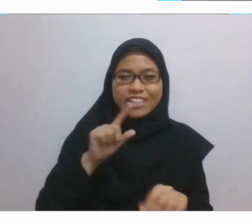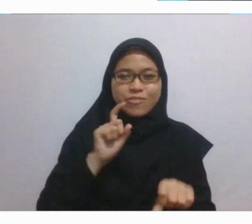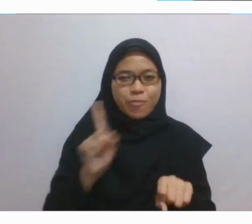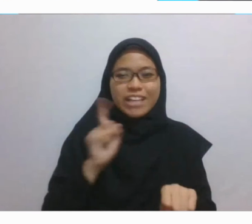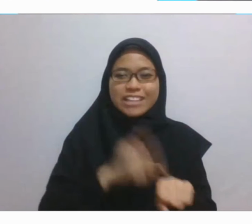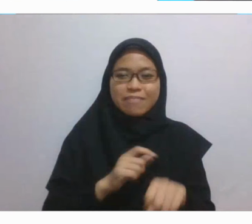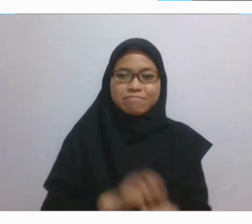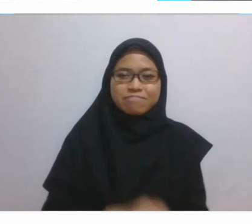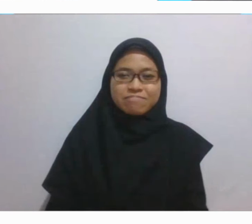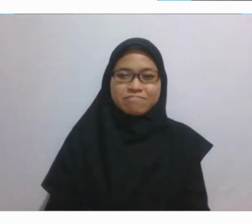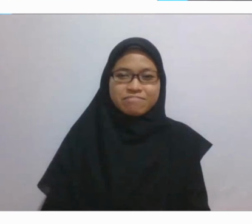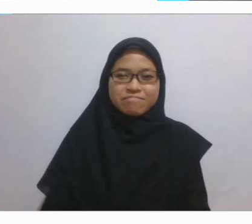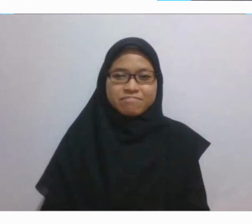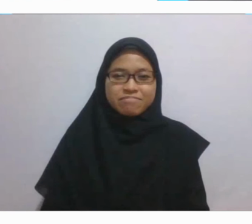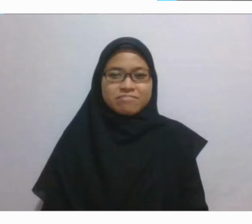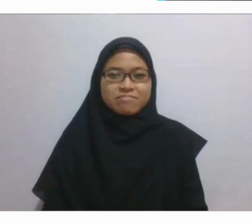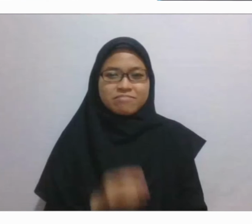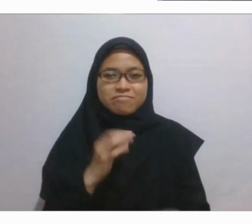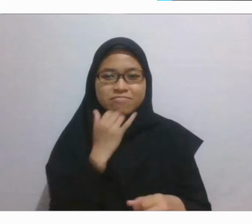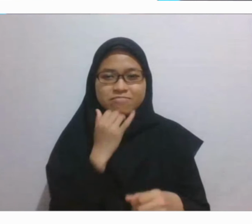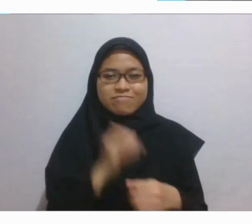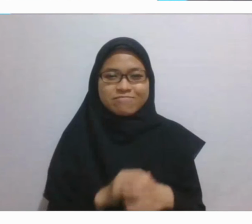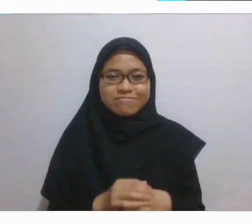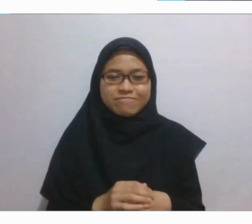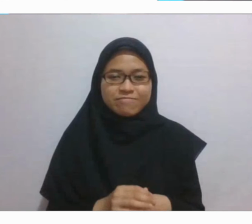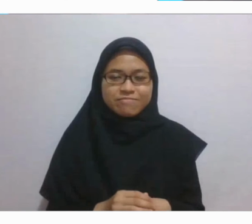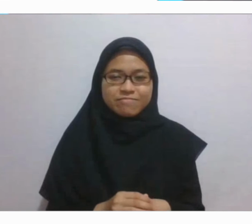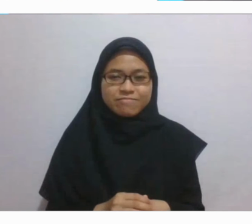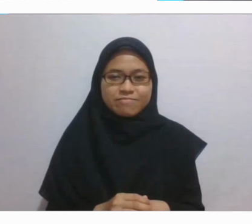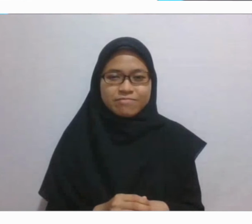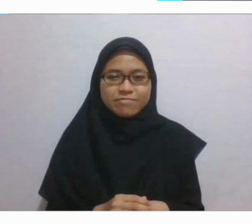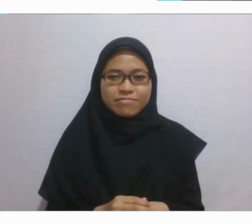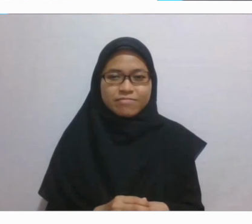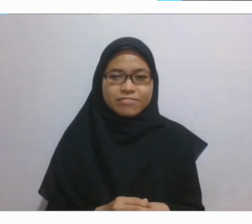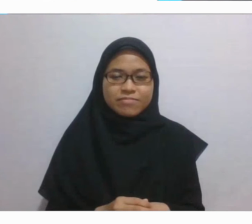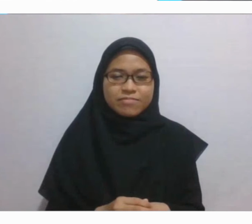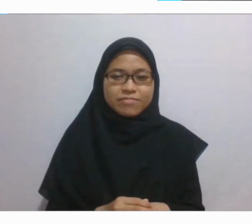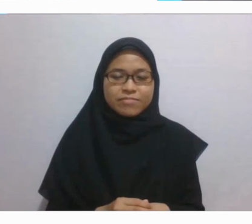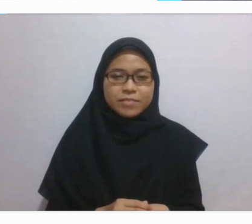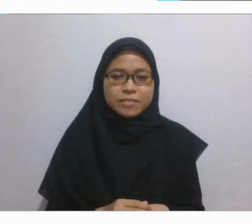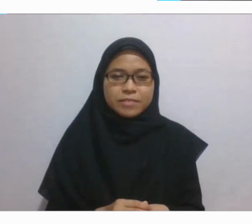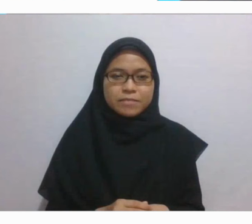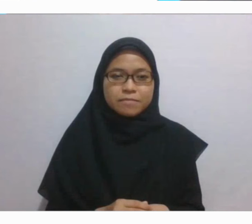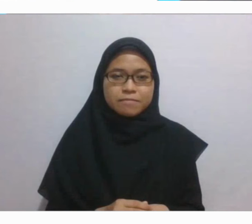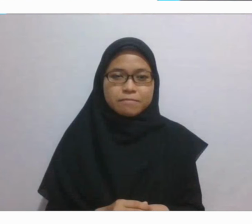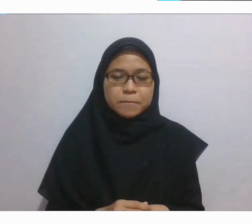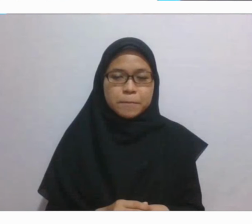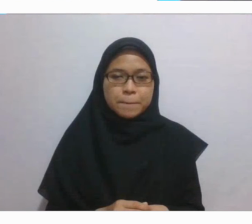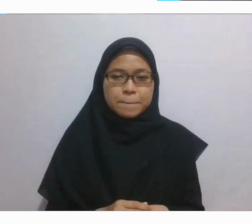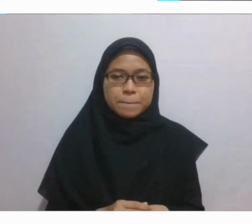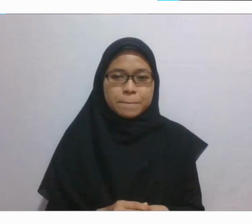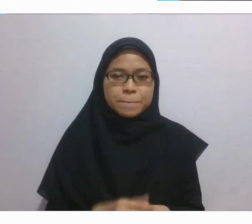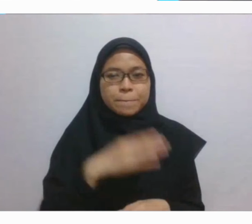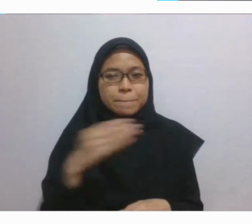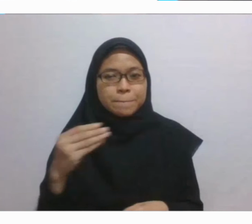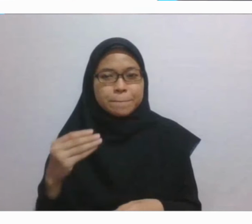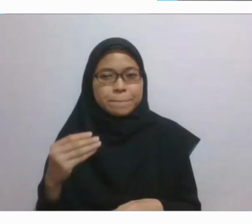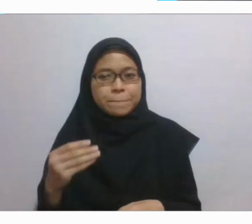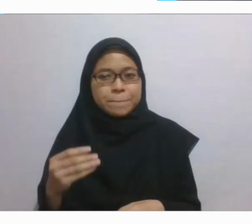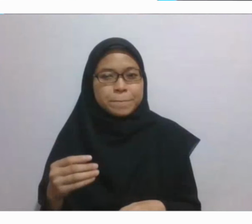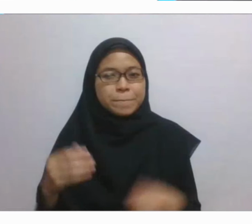it plays a role, but obviously by no means a silver bullet, as it were. Yeah. And